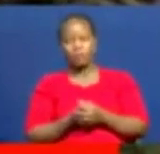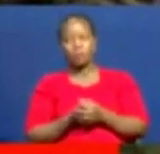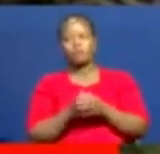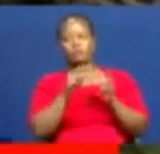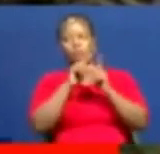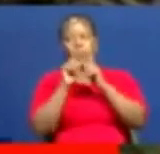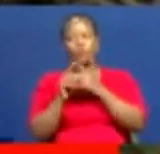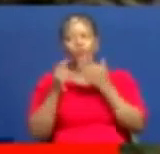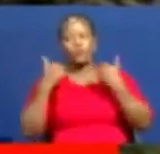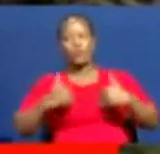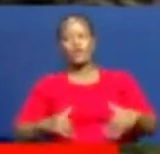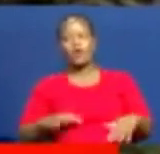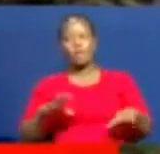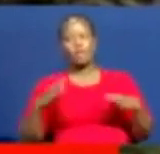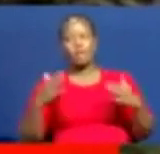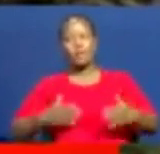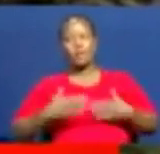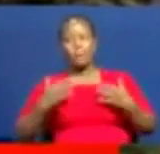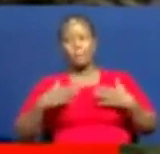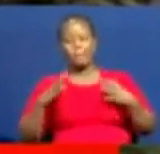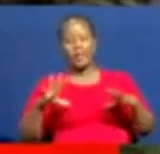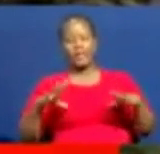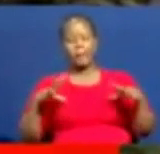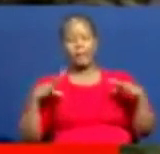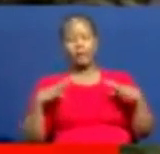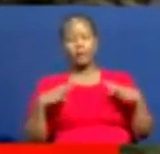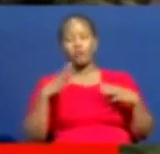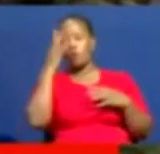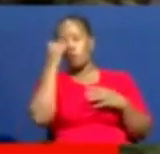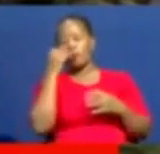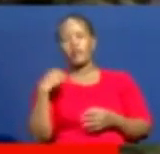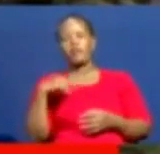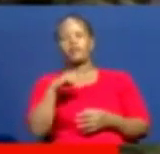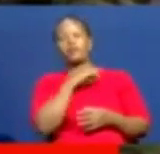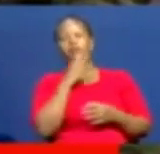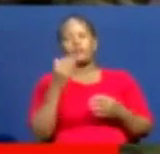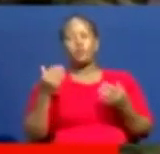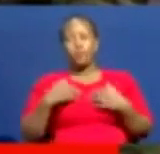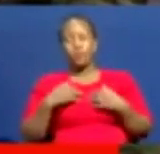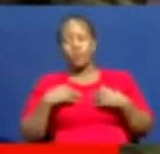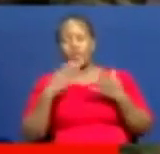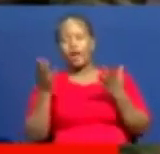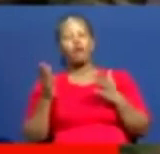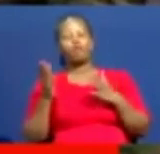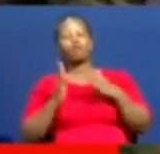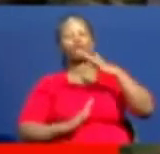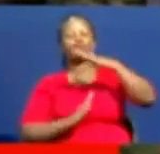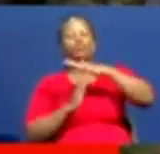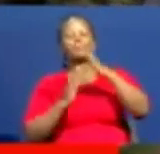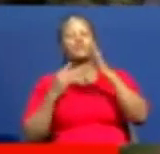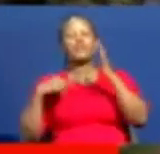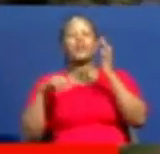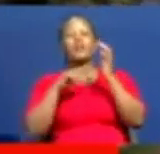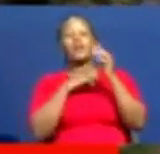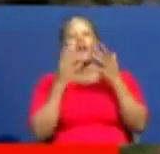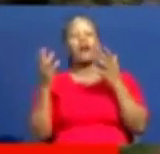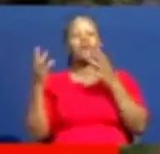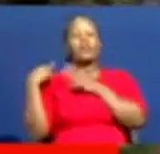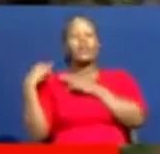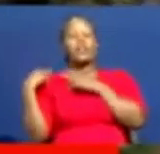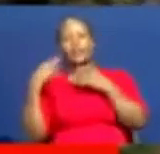I am very proud that we have earned our credentials as the people of